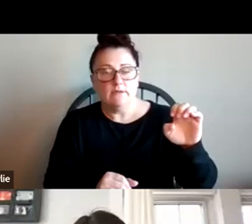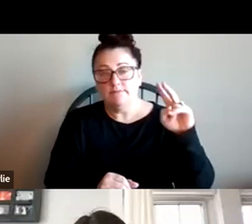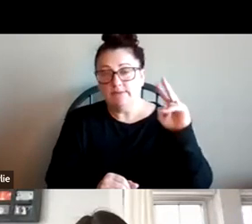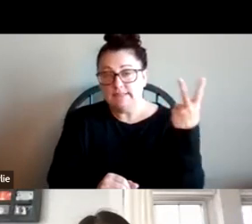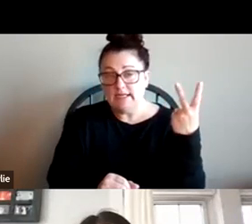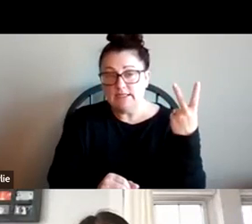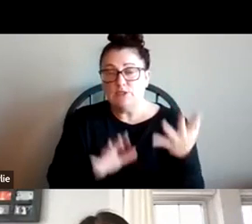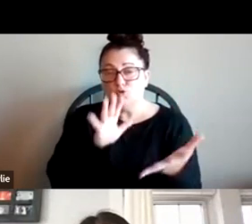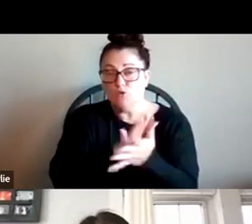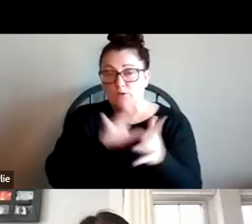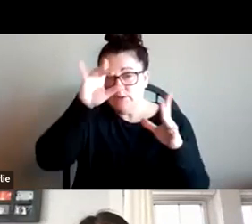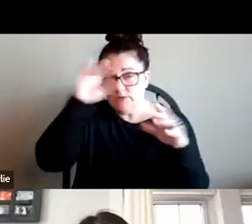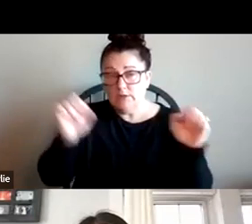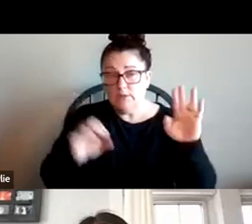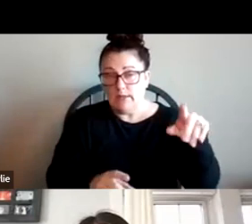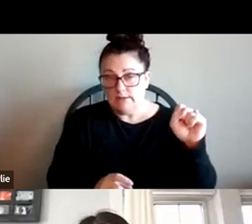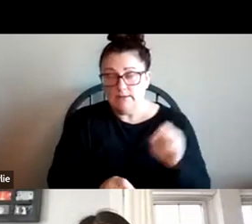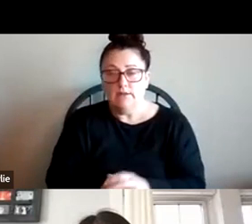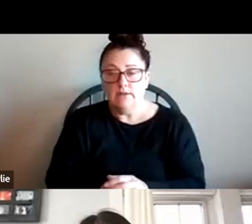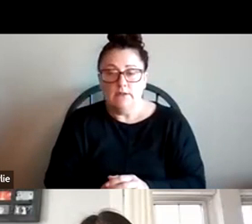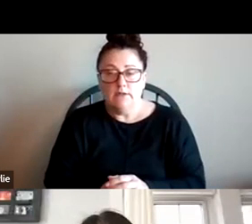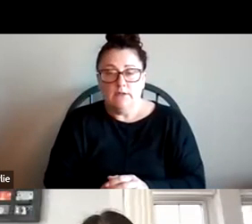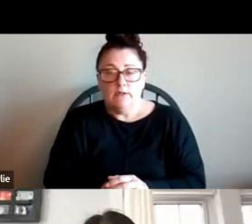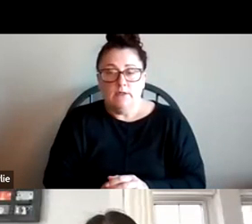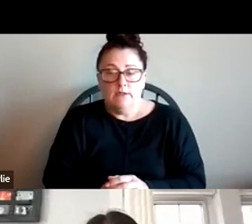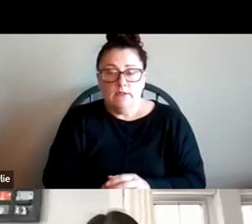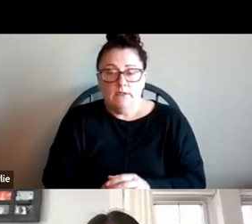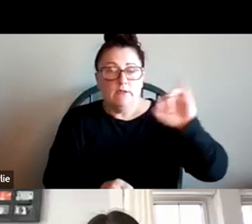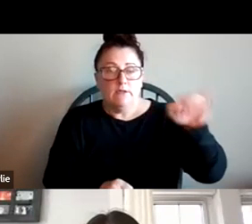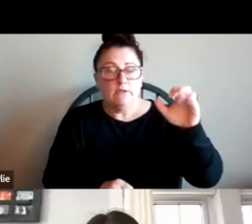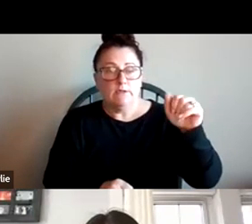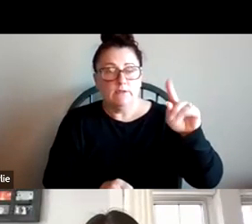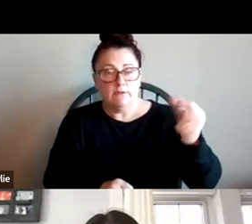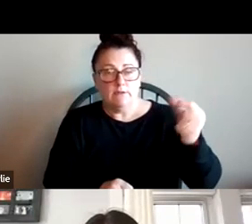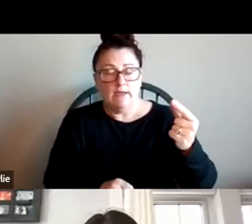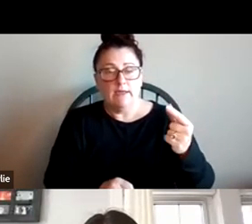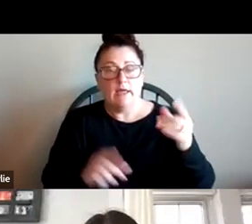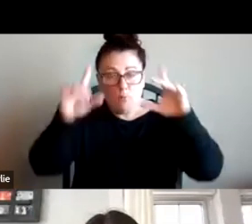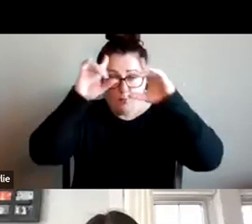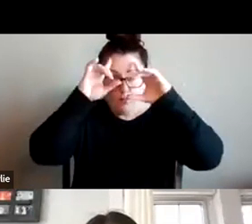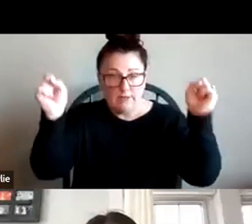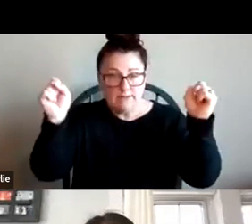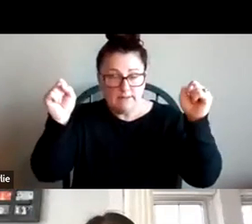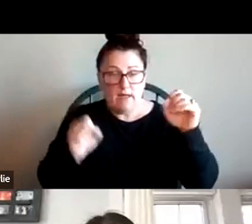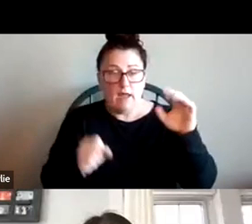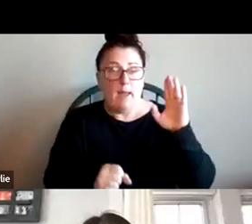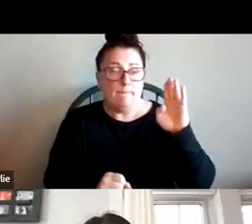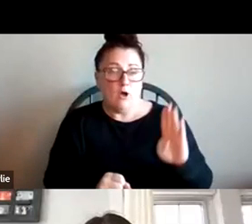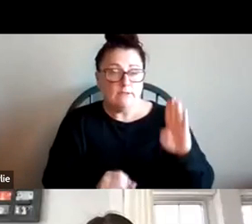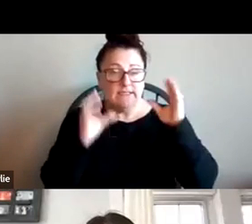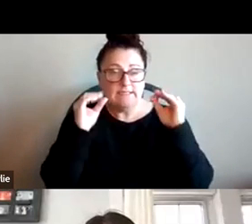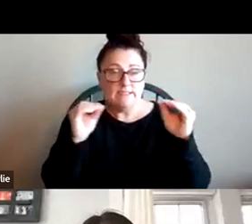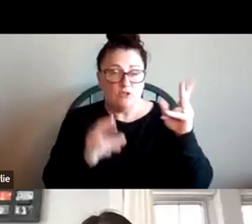school superintendent at Boston Public Schools. Jessica Tang, president of the Boston Teachers Union. Mr. Jose